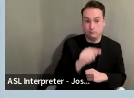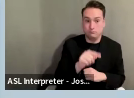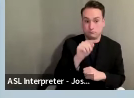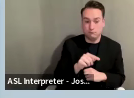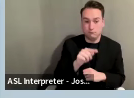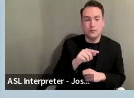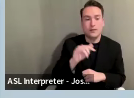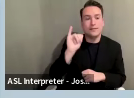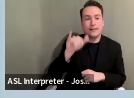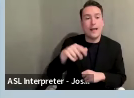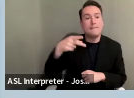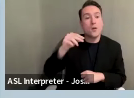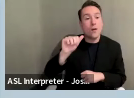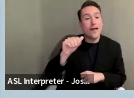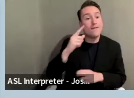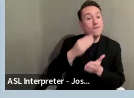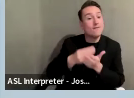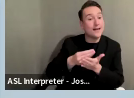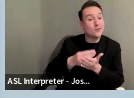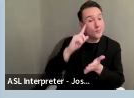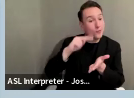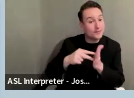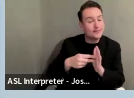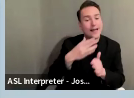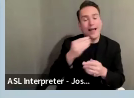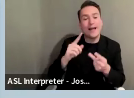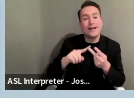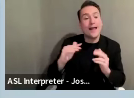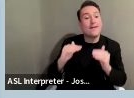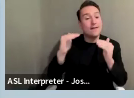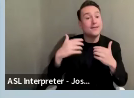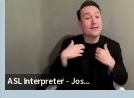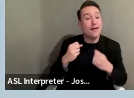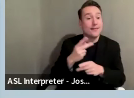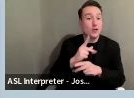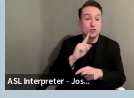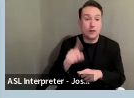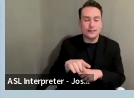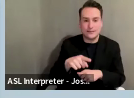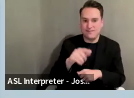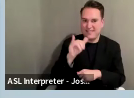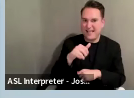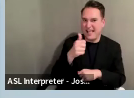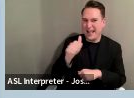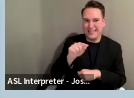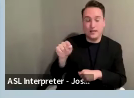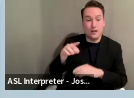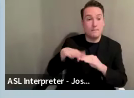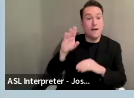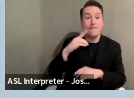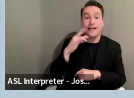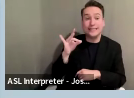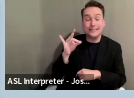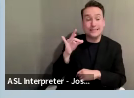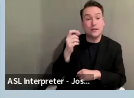the durable power of attorney for financial purposes and the advanced healthcare directive are documents that anyone over the age of 18 who doesn't